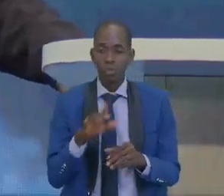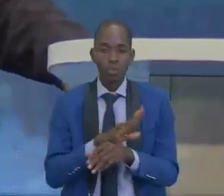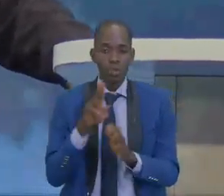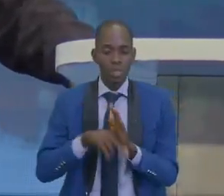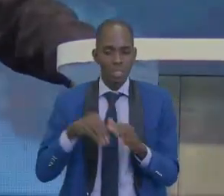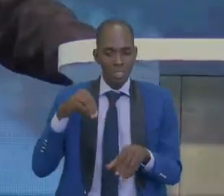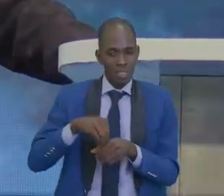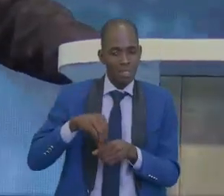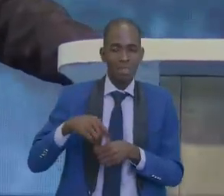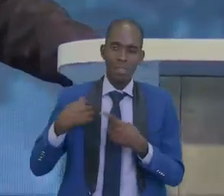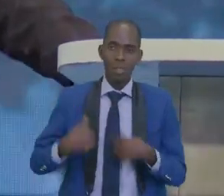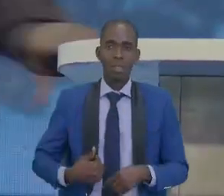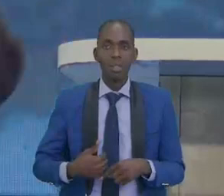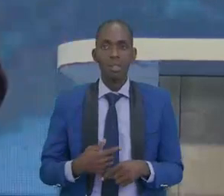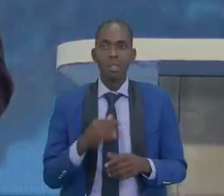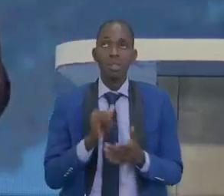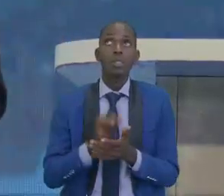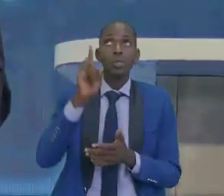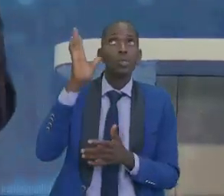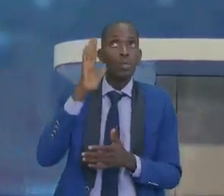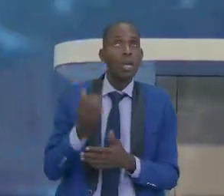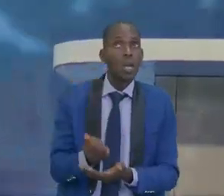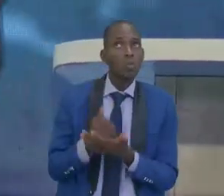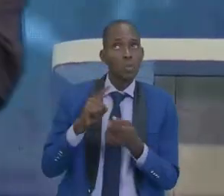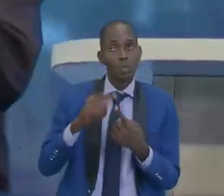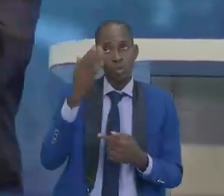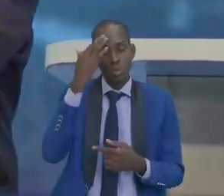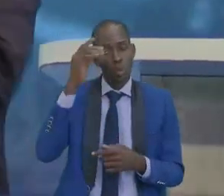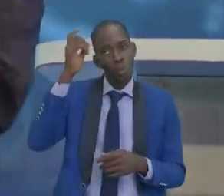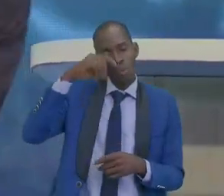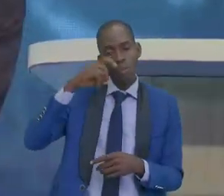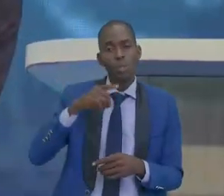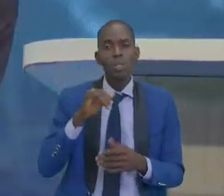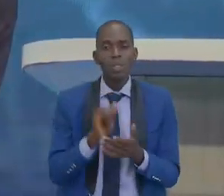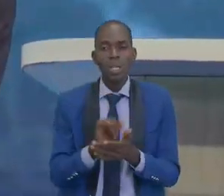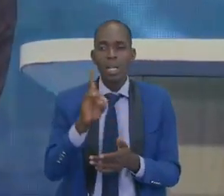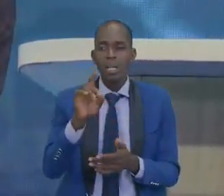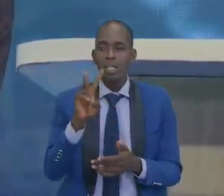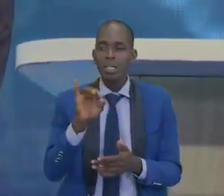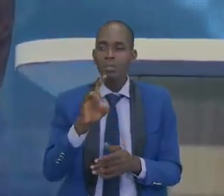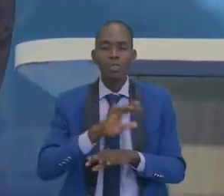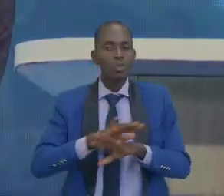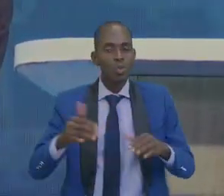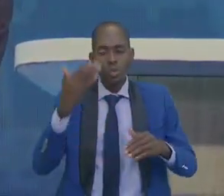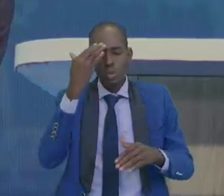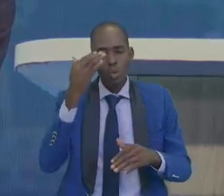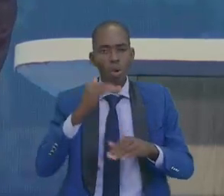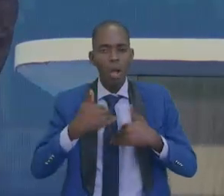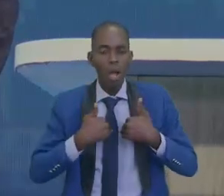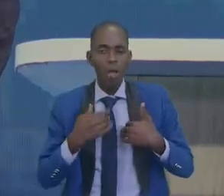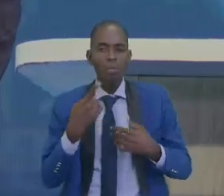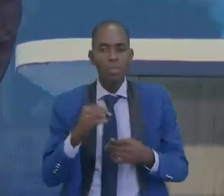Thou shalt make me to have to know wisdom. He didn't have that wisdom that will keep him away from anything that